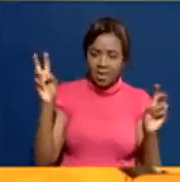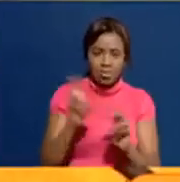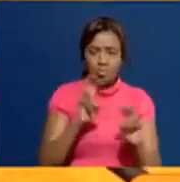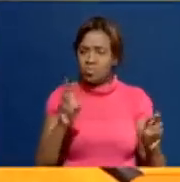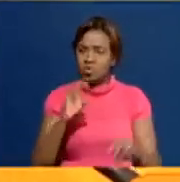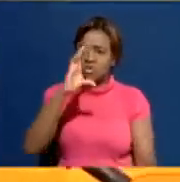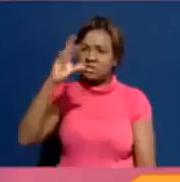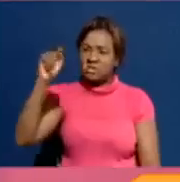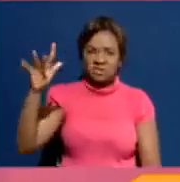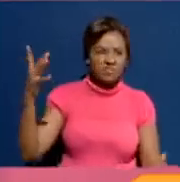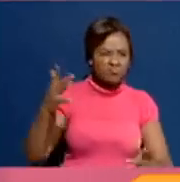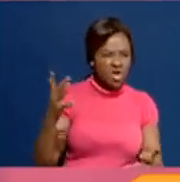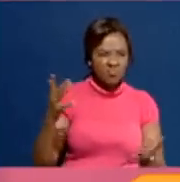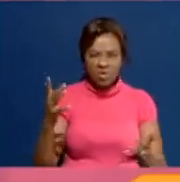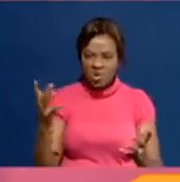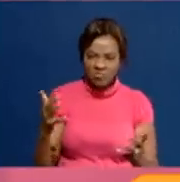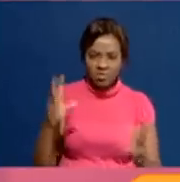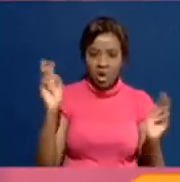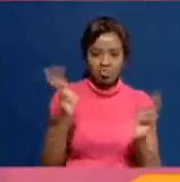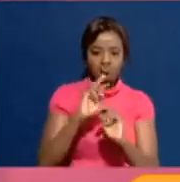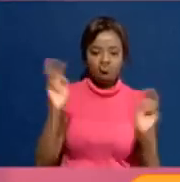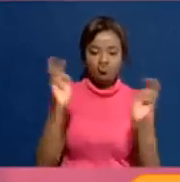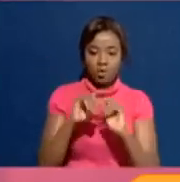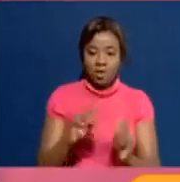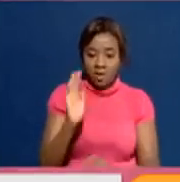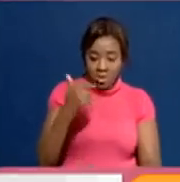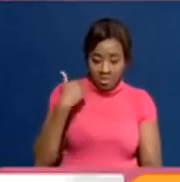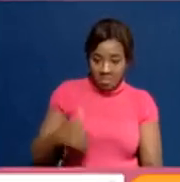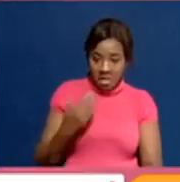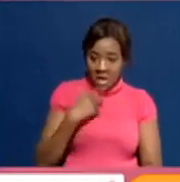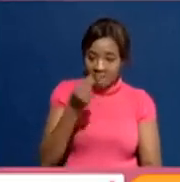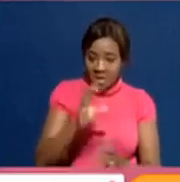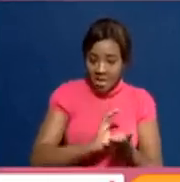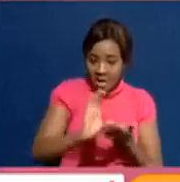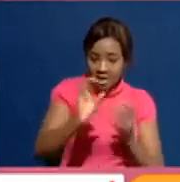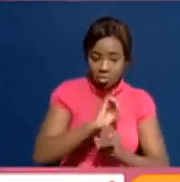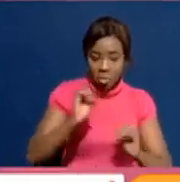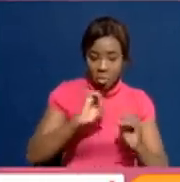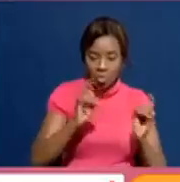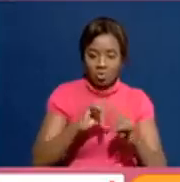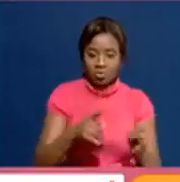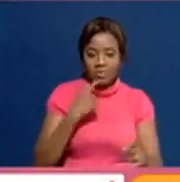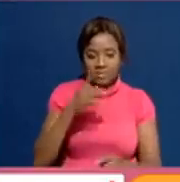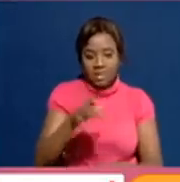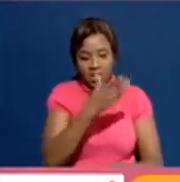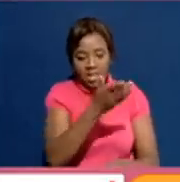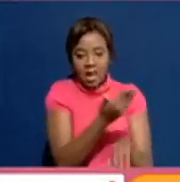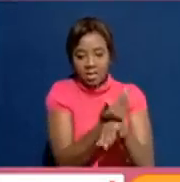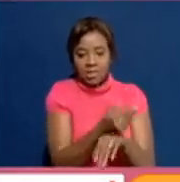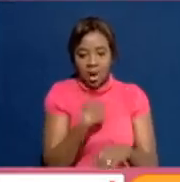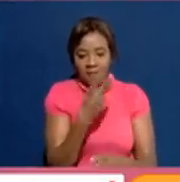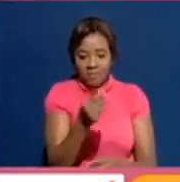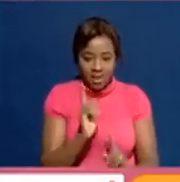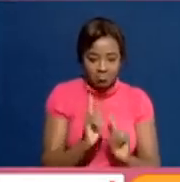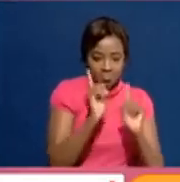CCTV cameras. Mimi sikukua na kashi ilikuwa kwa reception, nikawaambia waende watoe pesa. Sasa wakakaa